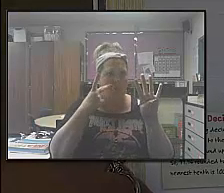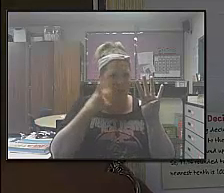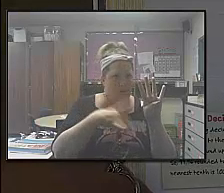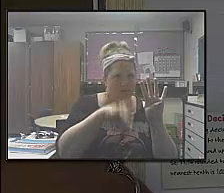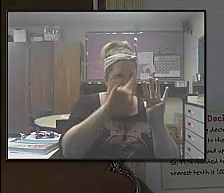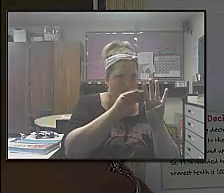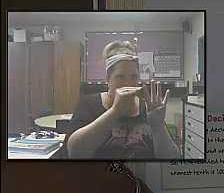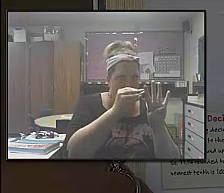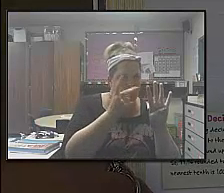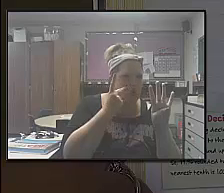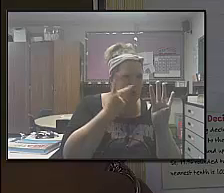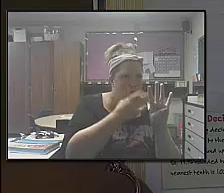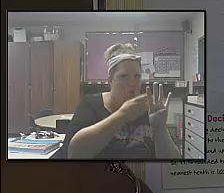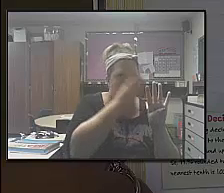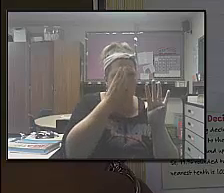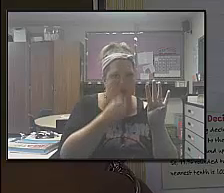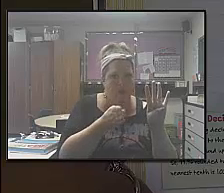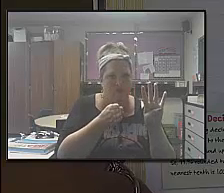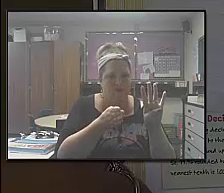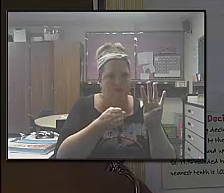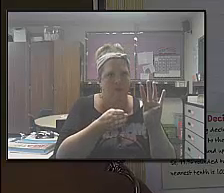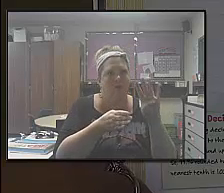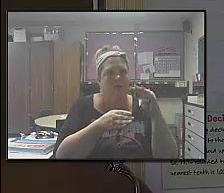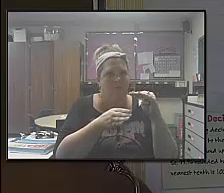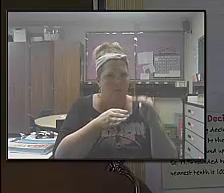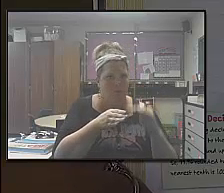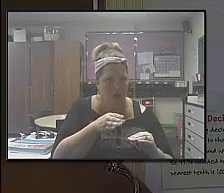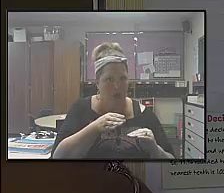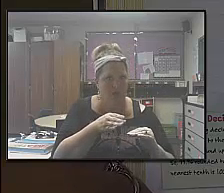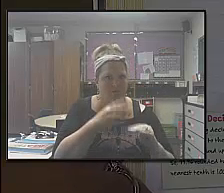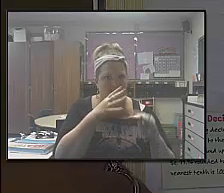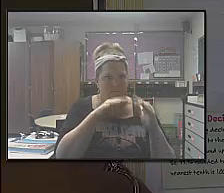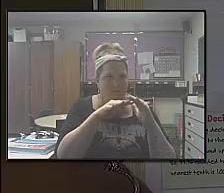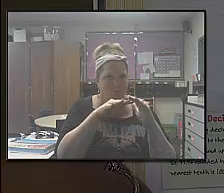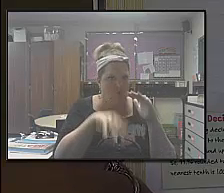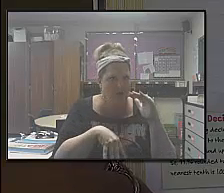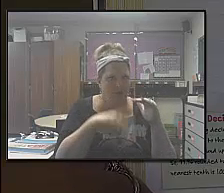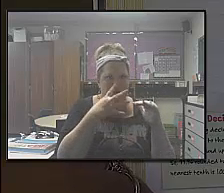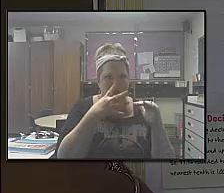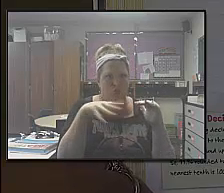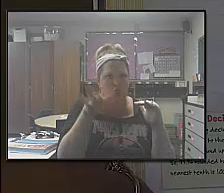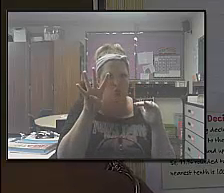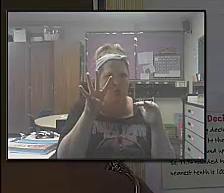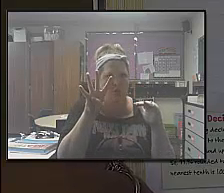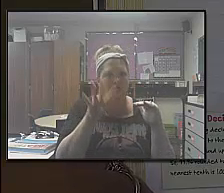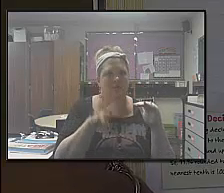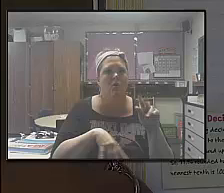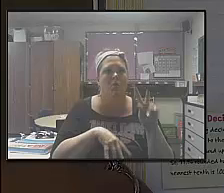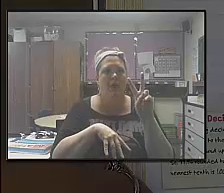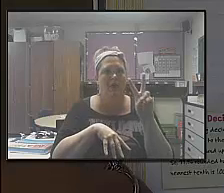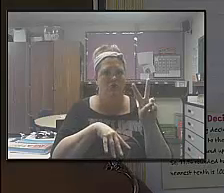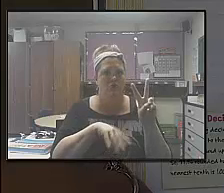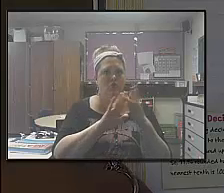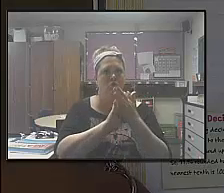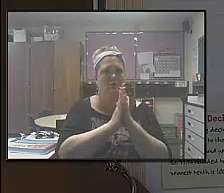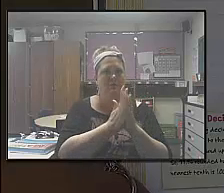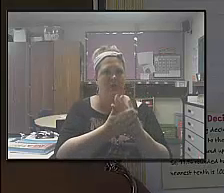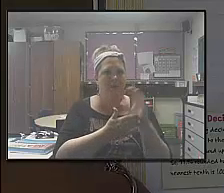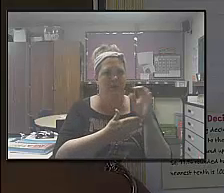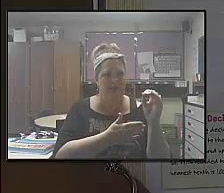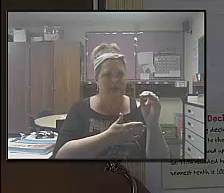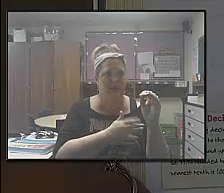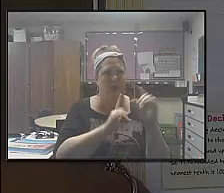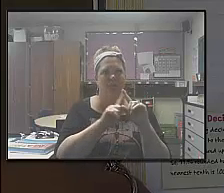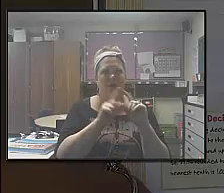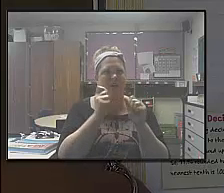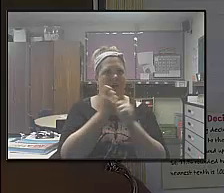next door. Now you're going to do Or A, less, just B, ignore. and C. So my 2 You're going becomes to a work 0. right here on this paper. But so does